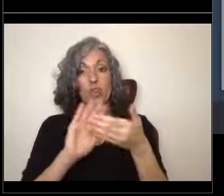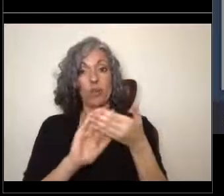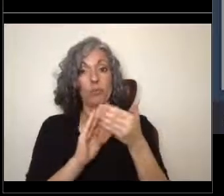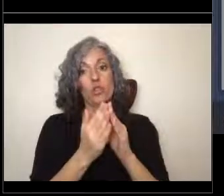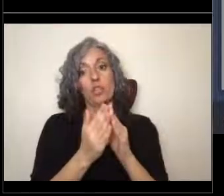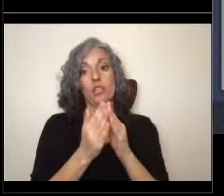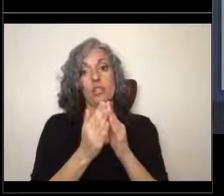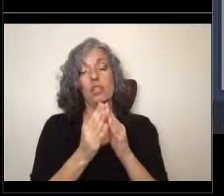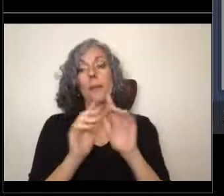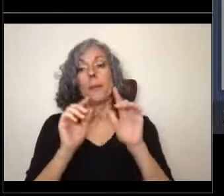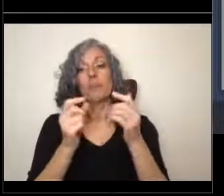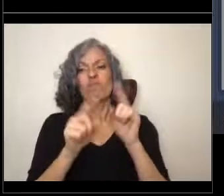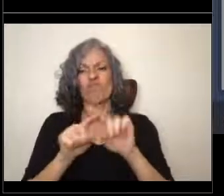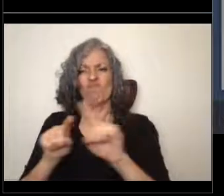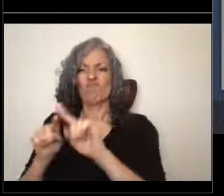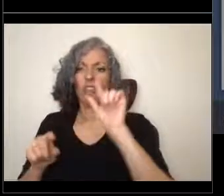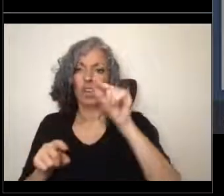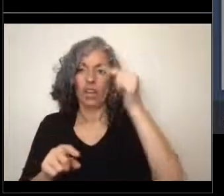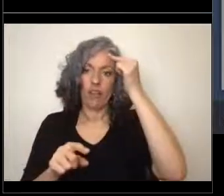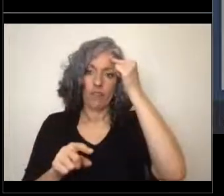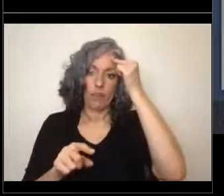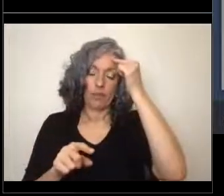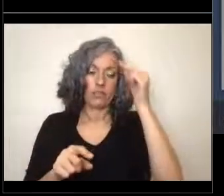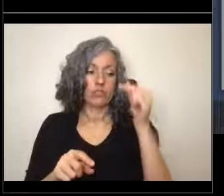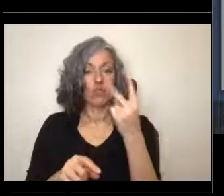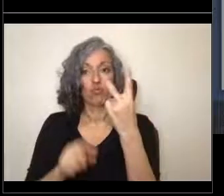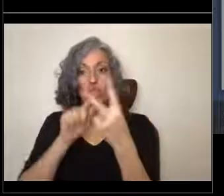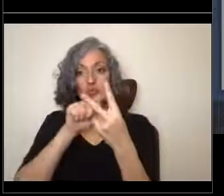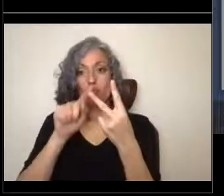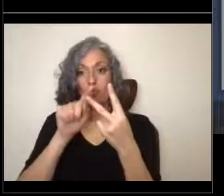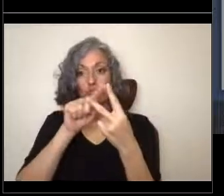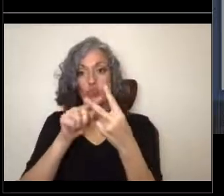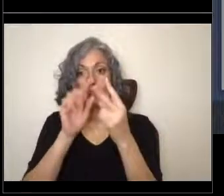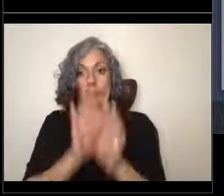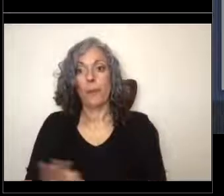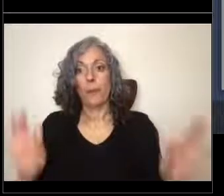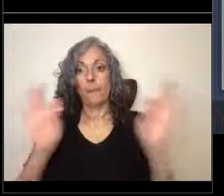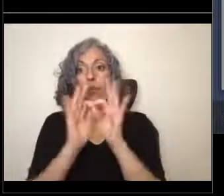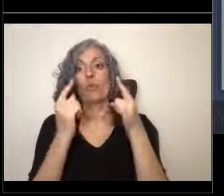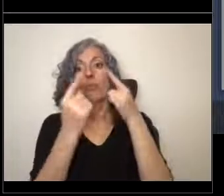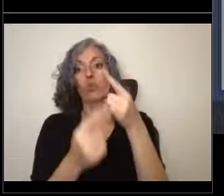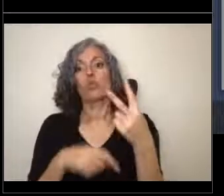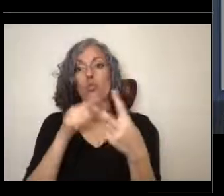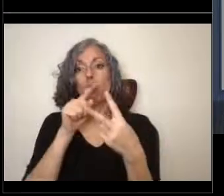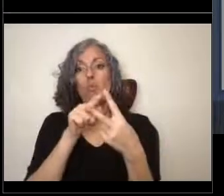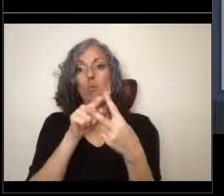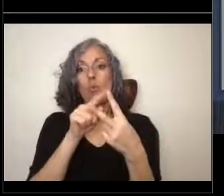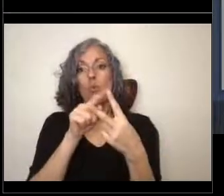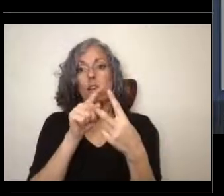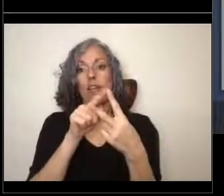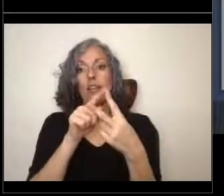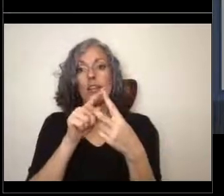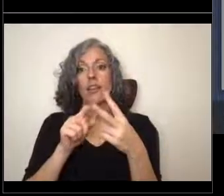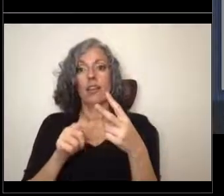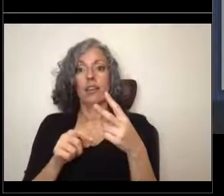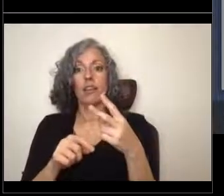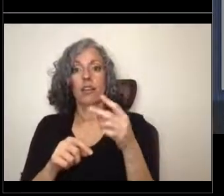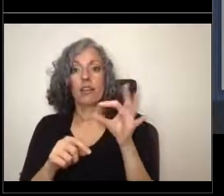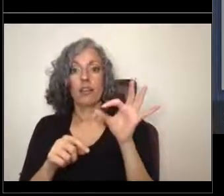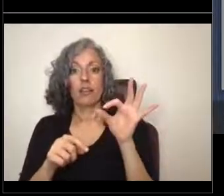governments, 2 key points. One is the outreach that Mr. Flournoy has addressed